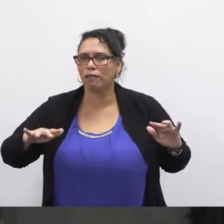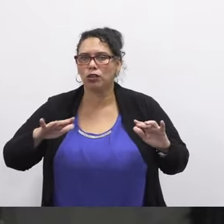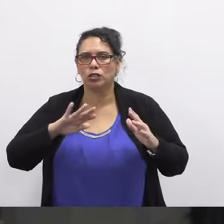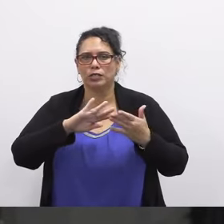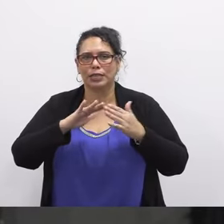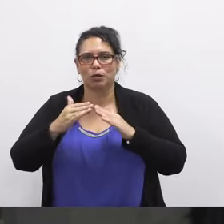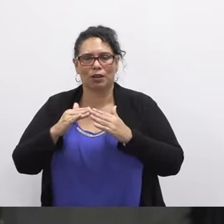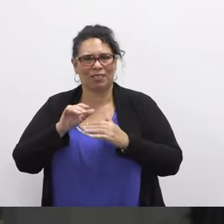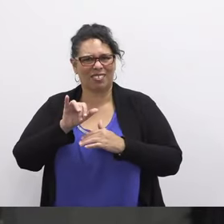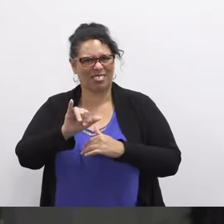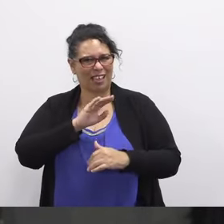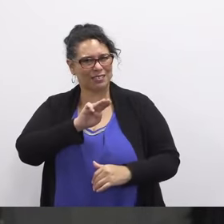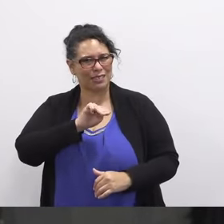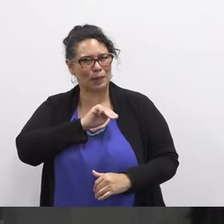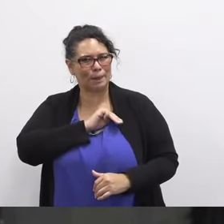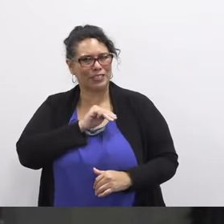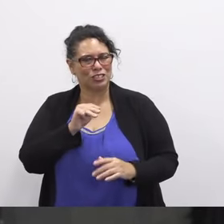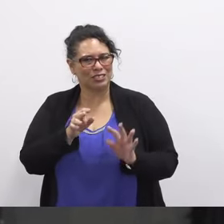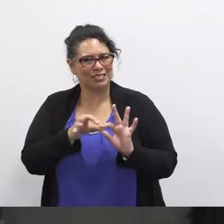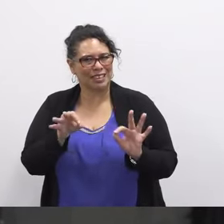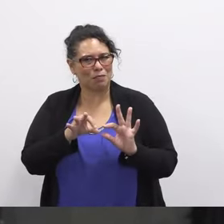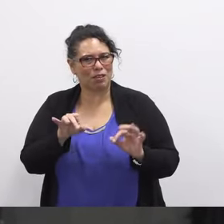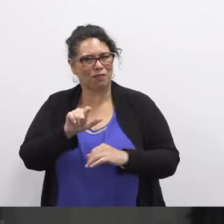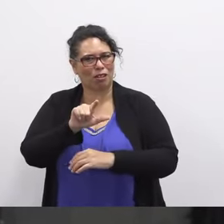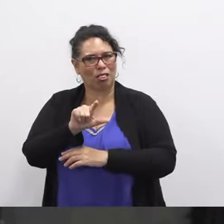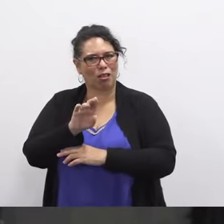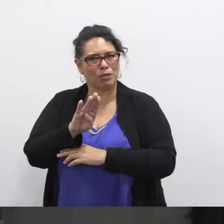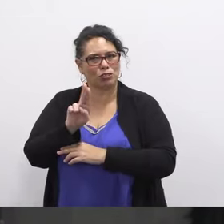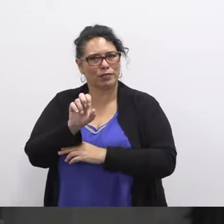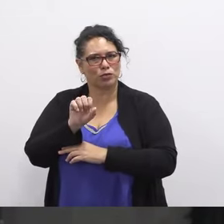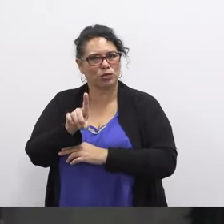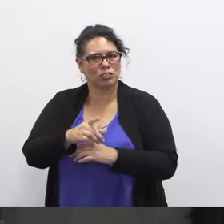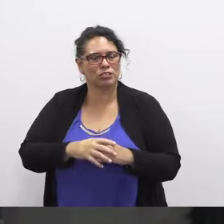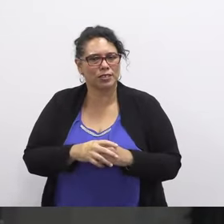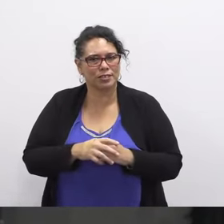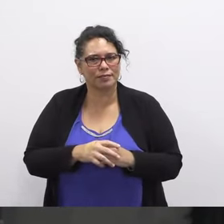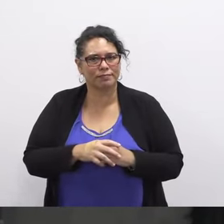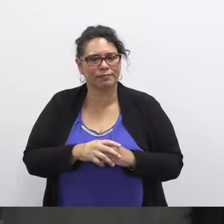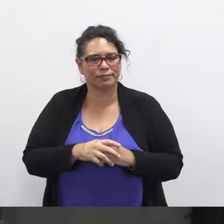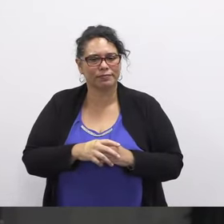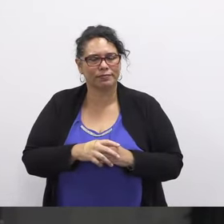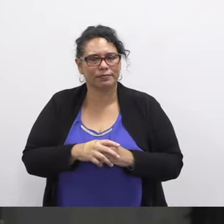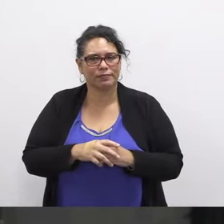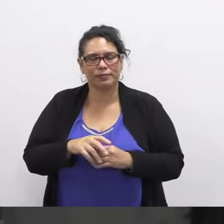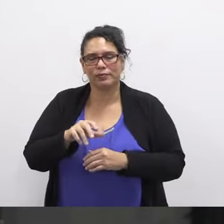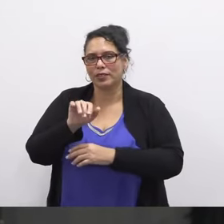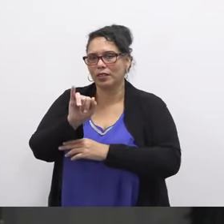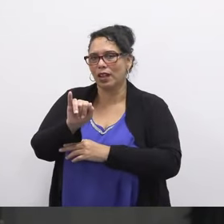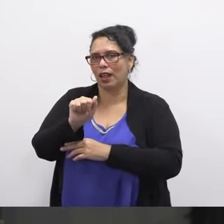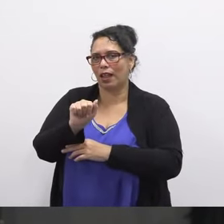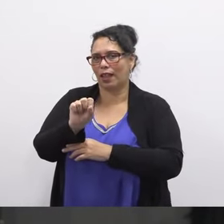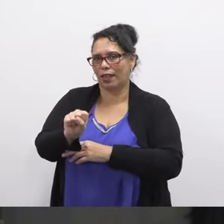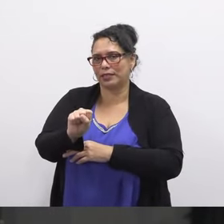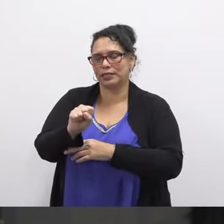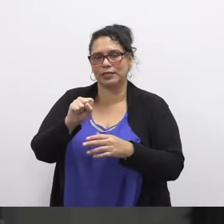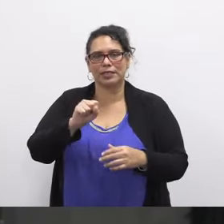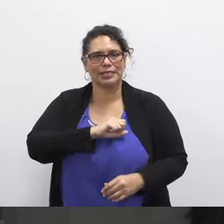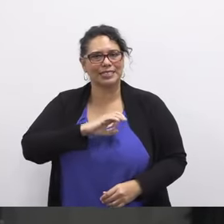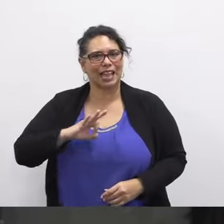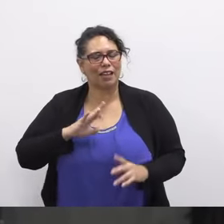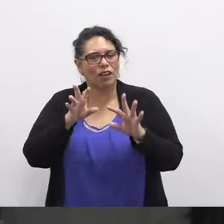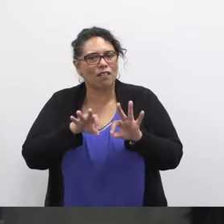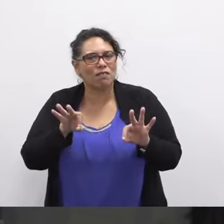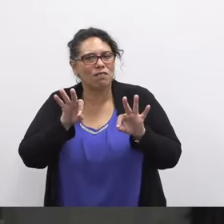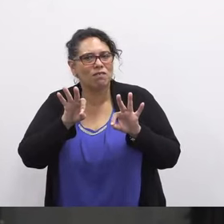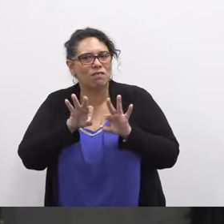is the mission statement for Long Beach Unified School District. The IAS staff are vital